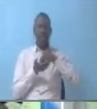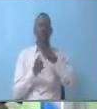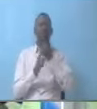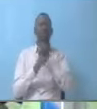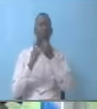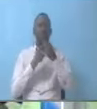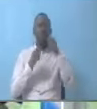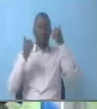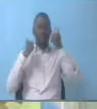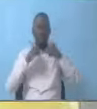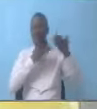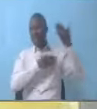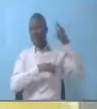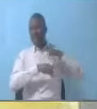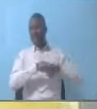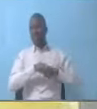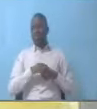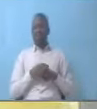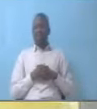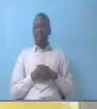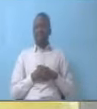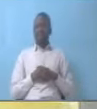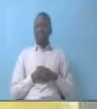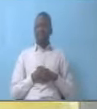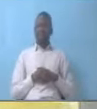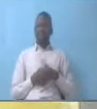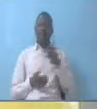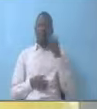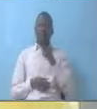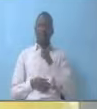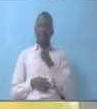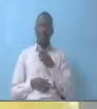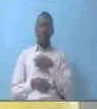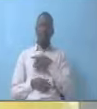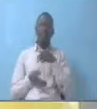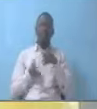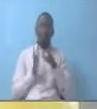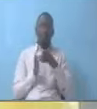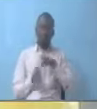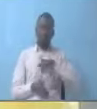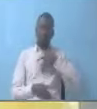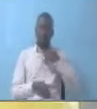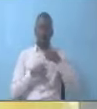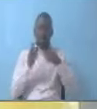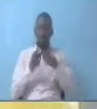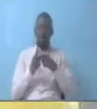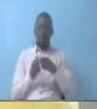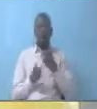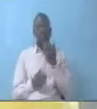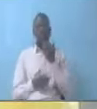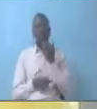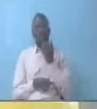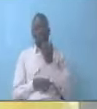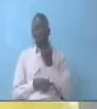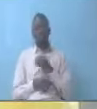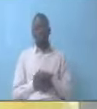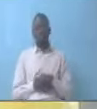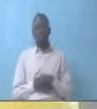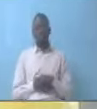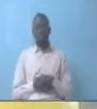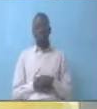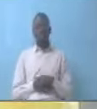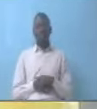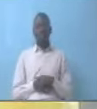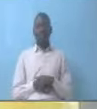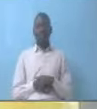at the time. If that is the way you feel about it, my sincere apologies. That was not the intention. I know, at all. I know, but the point